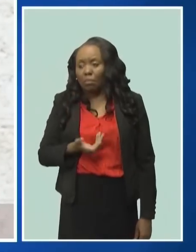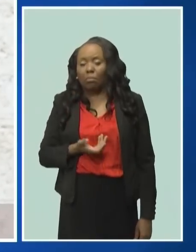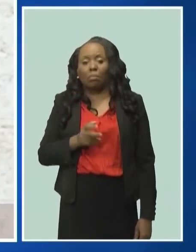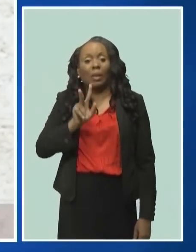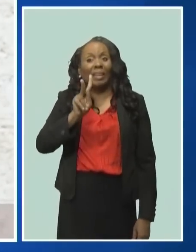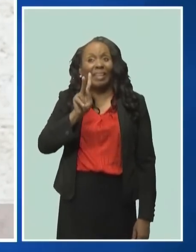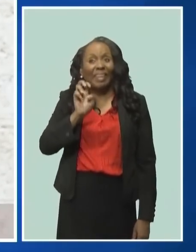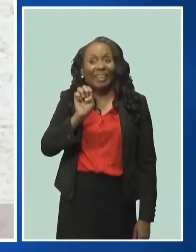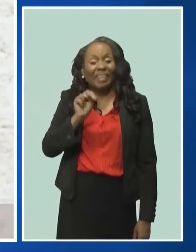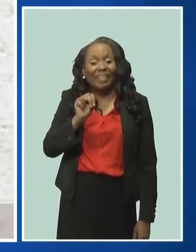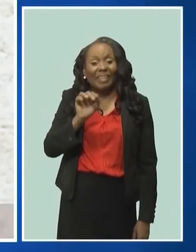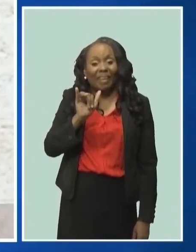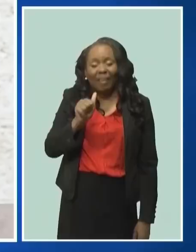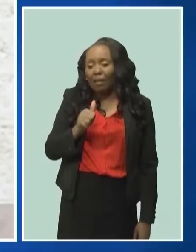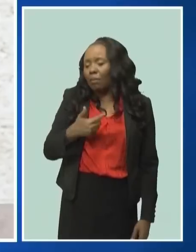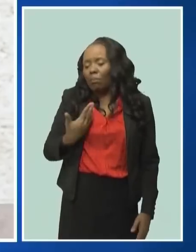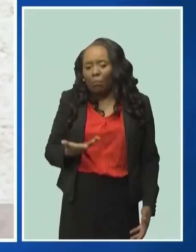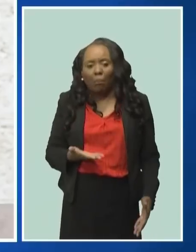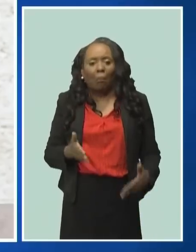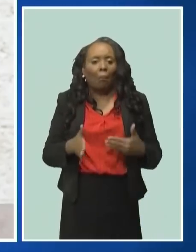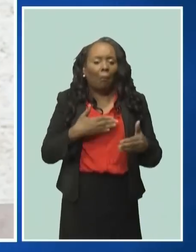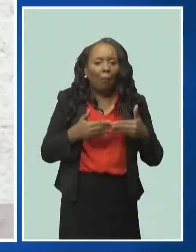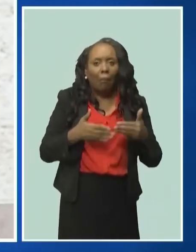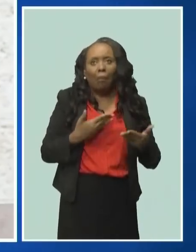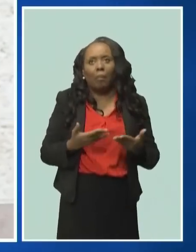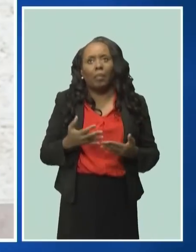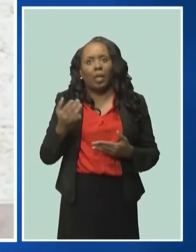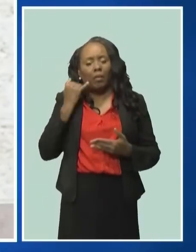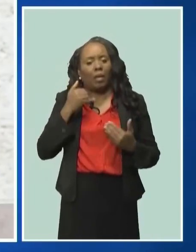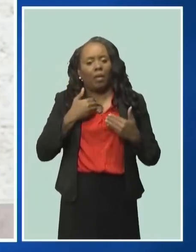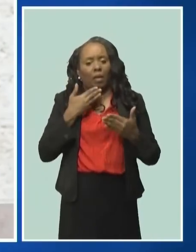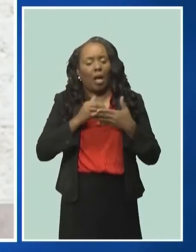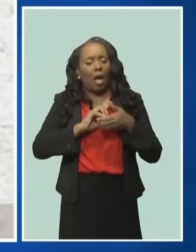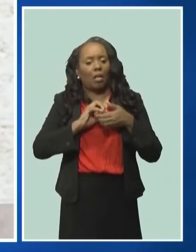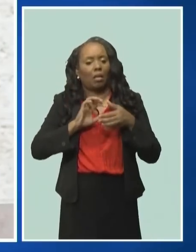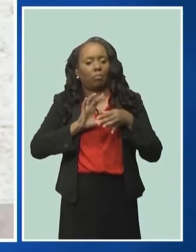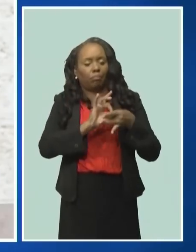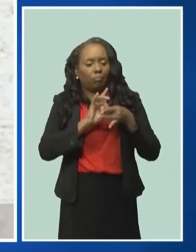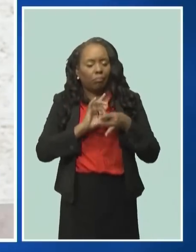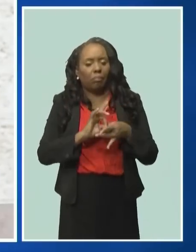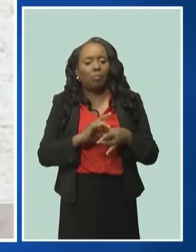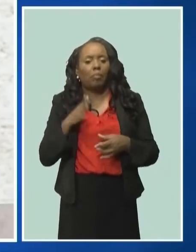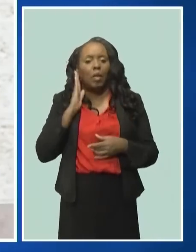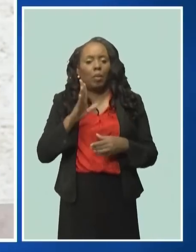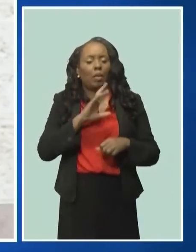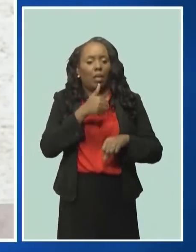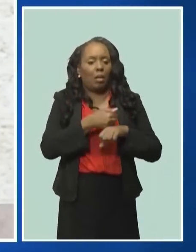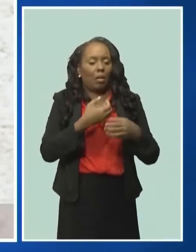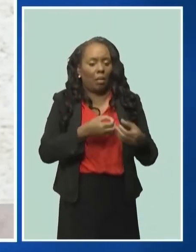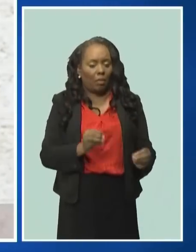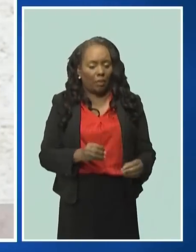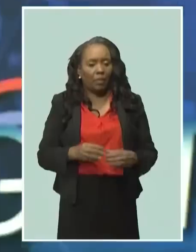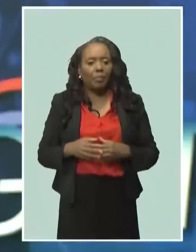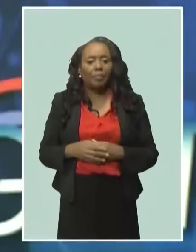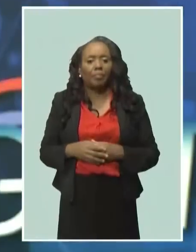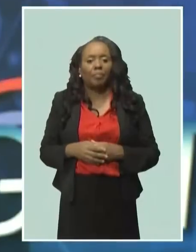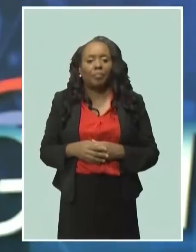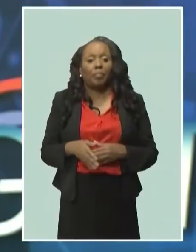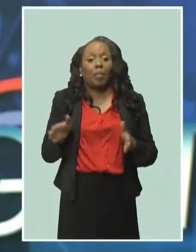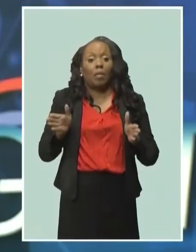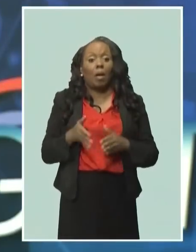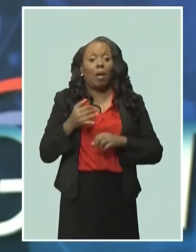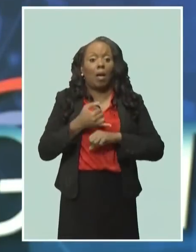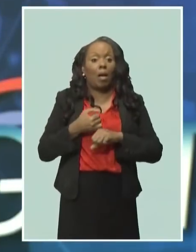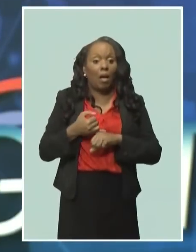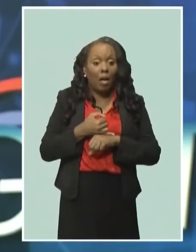wherever our diplomatic corps already exists, having an office within that department.